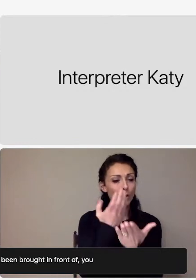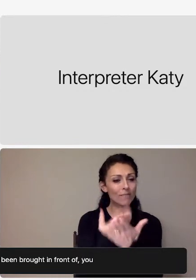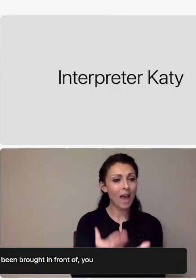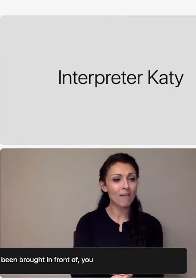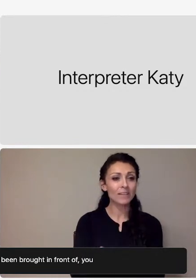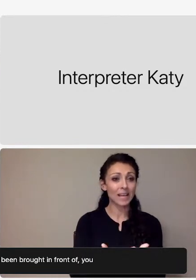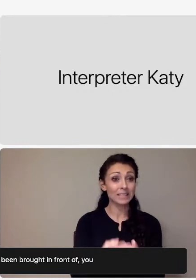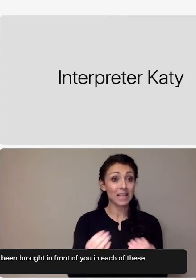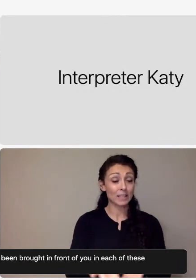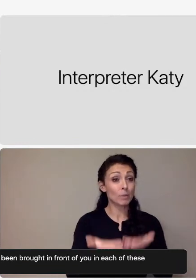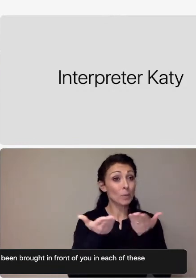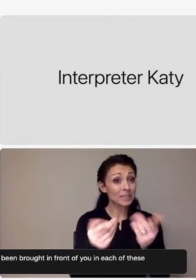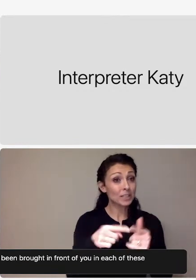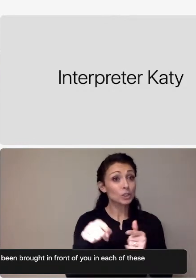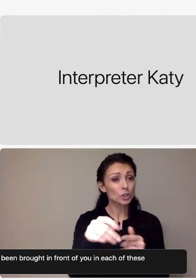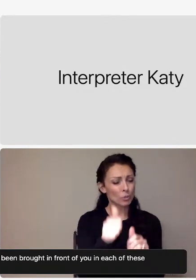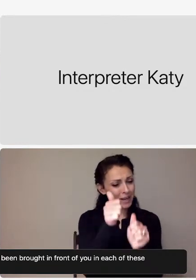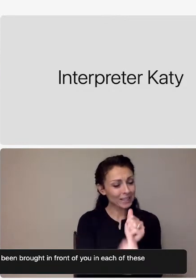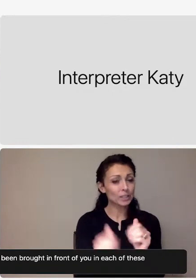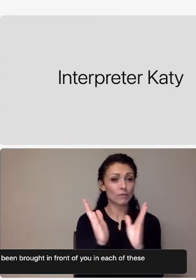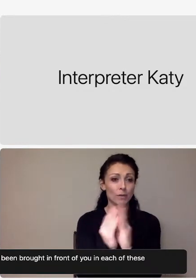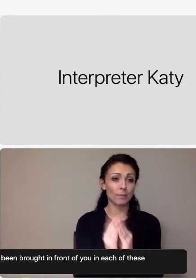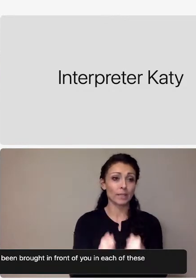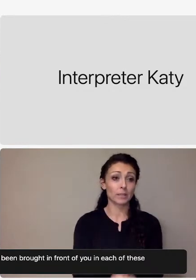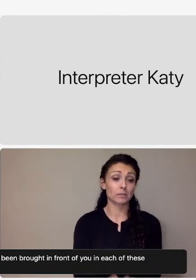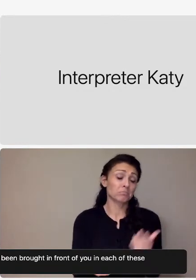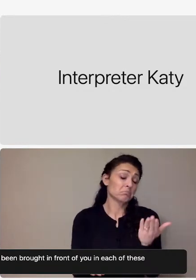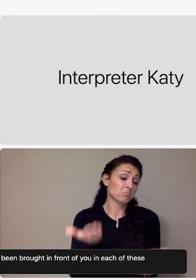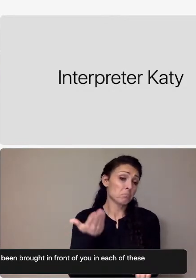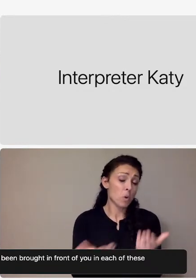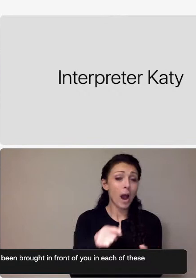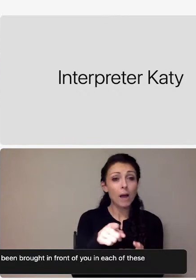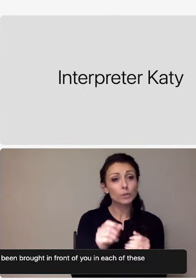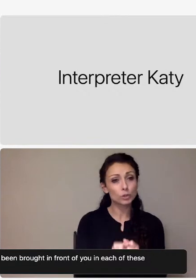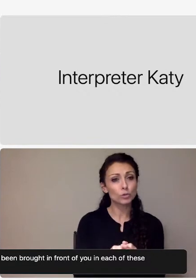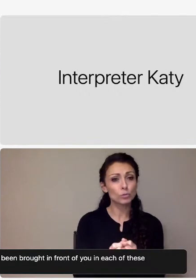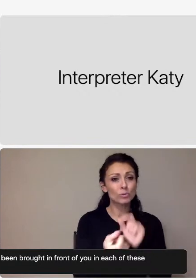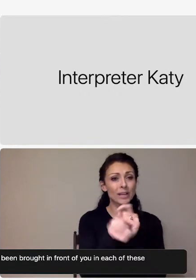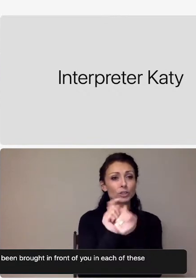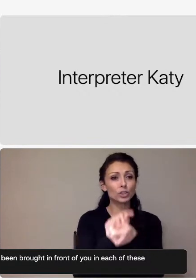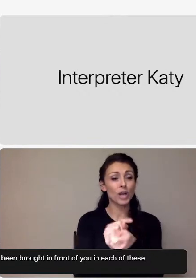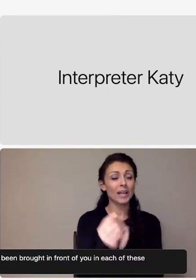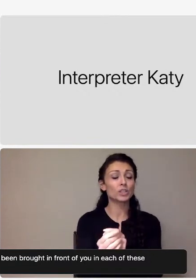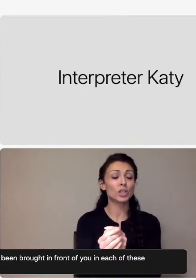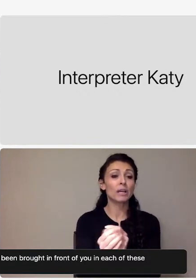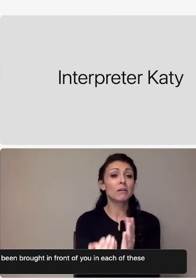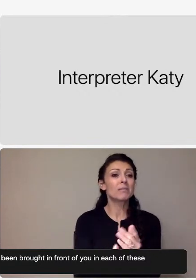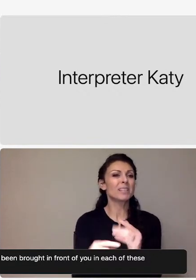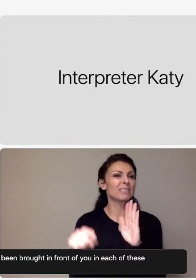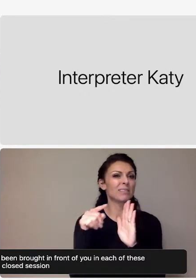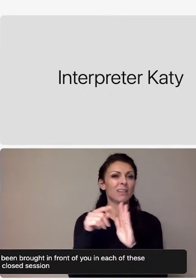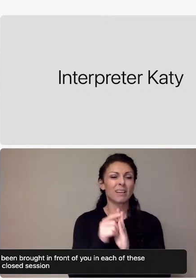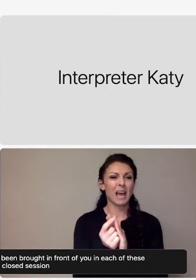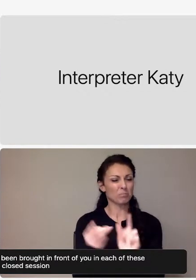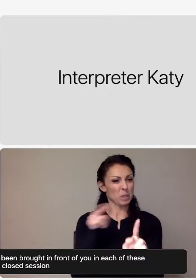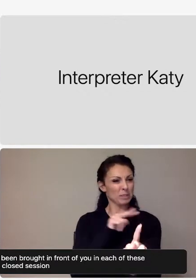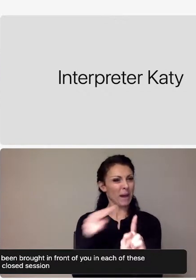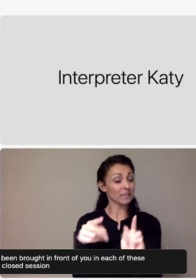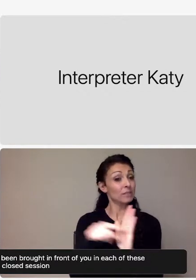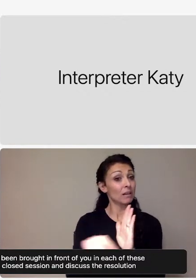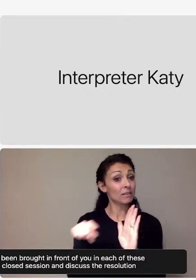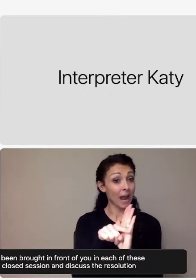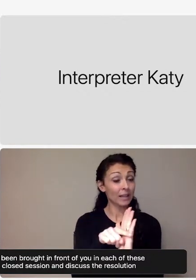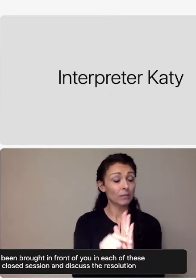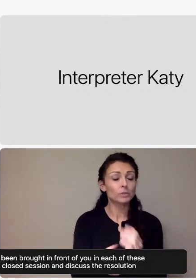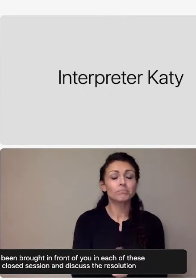meetings perhaps you can change these negative views tonight when you go into closed session and discuss the resolution we